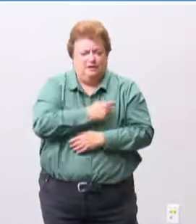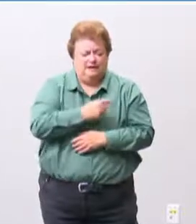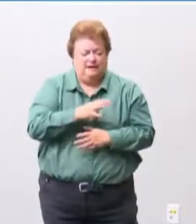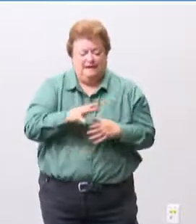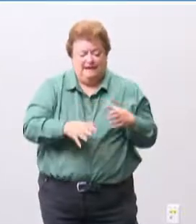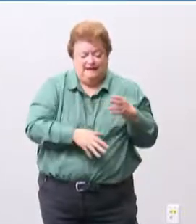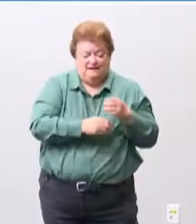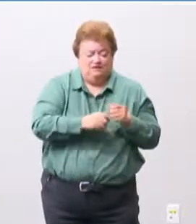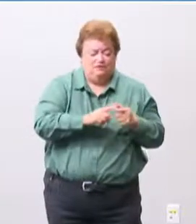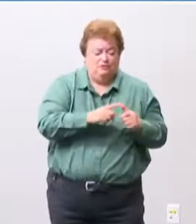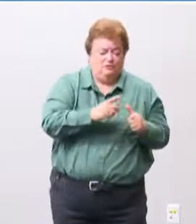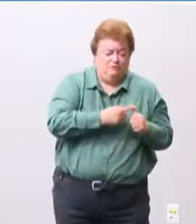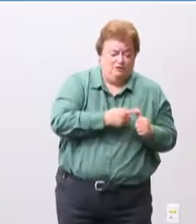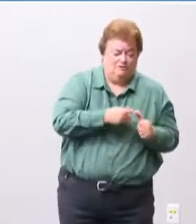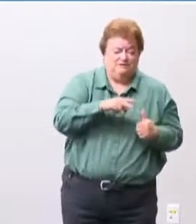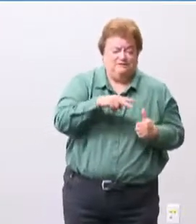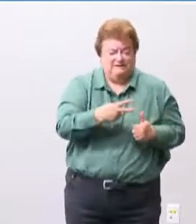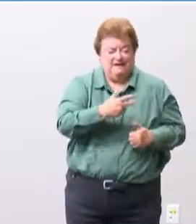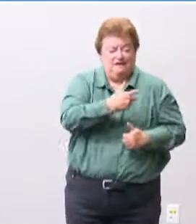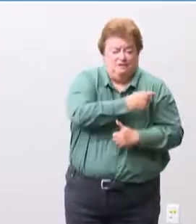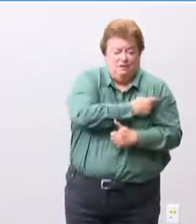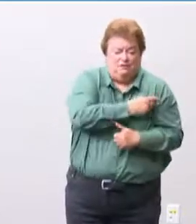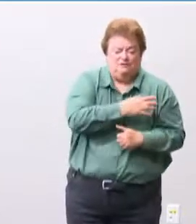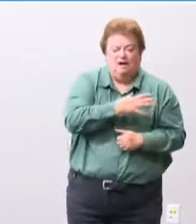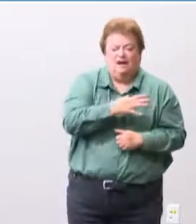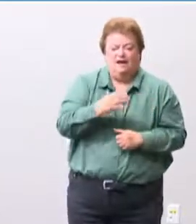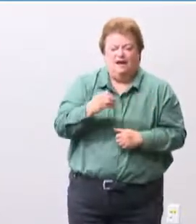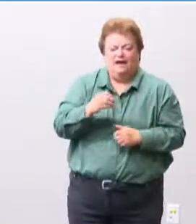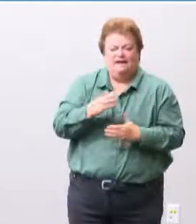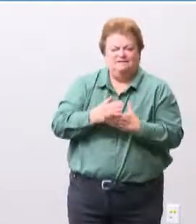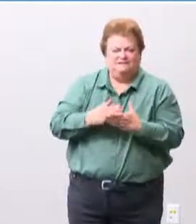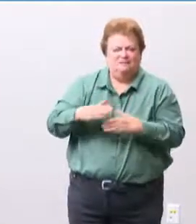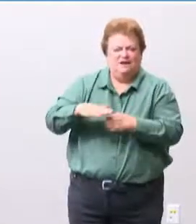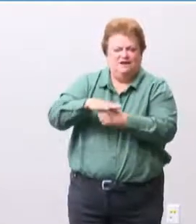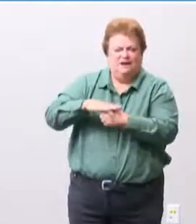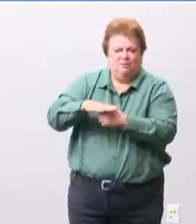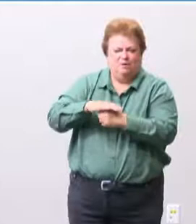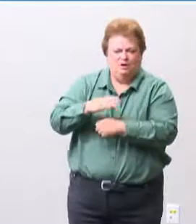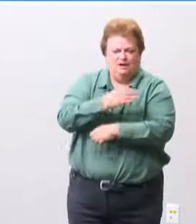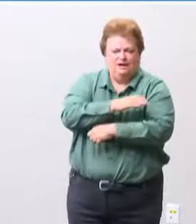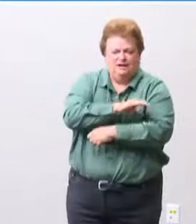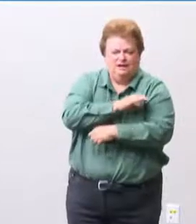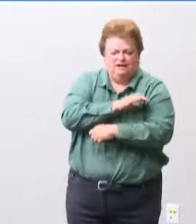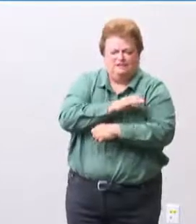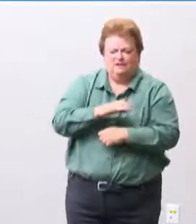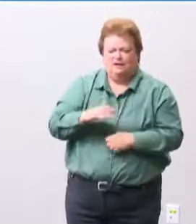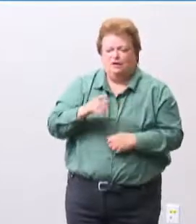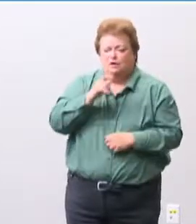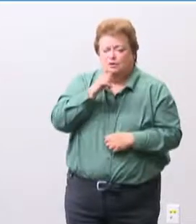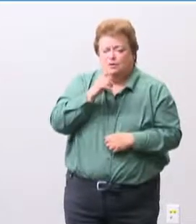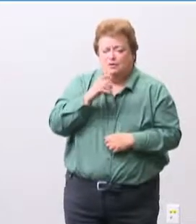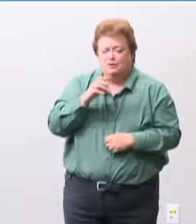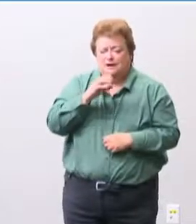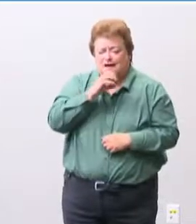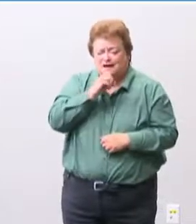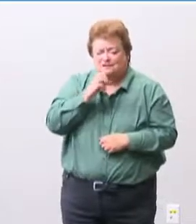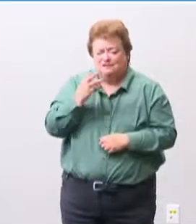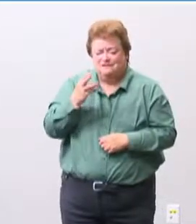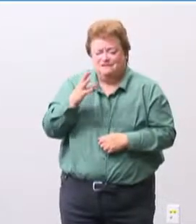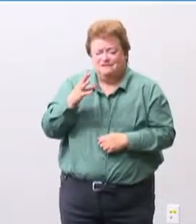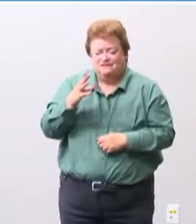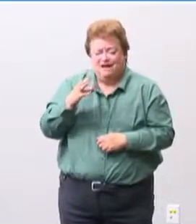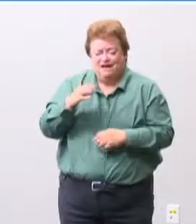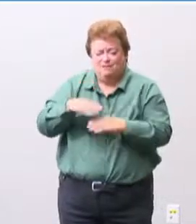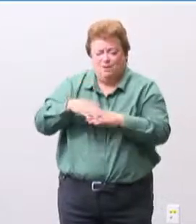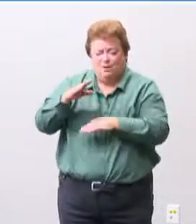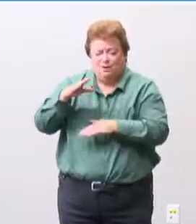and second doses at some upcoming neighborhood clinics. Booster doses for people age 65 and older will be